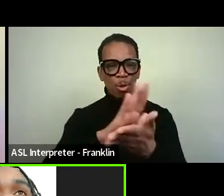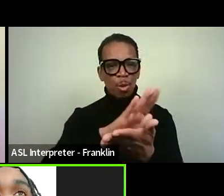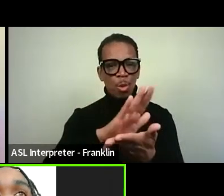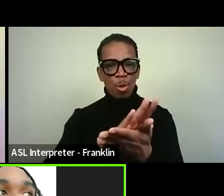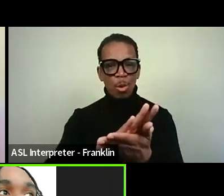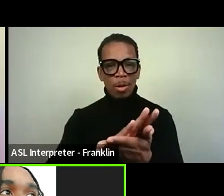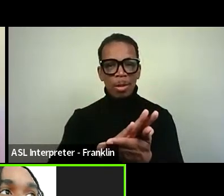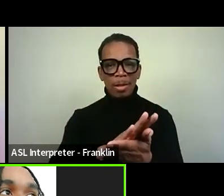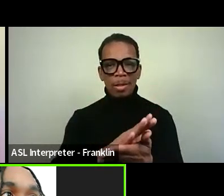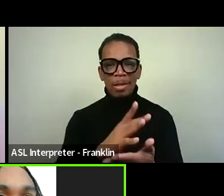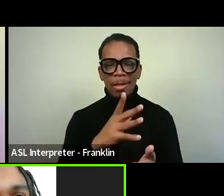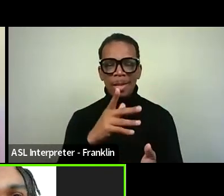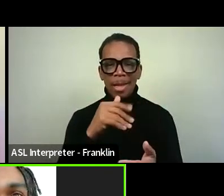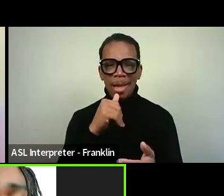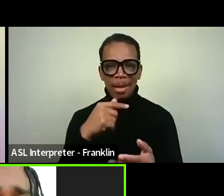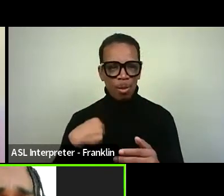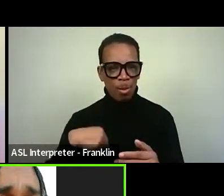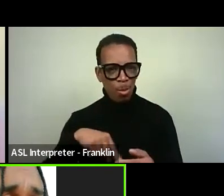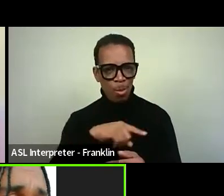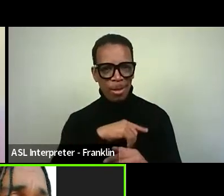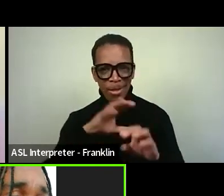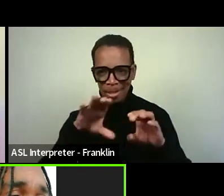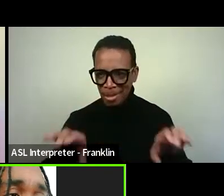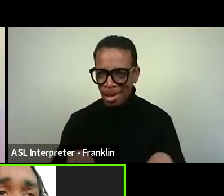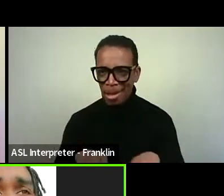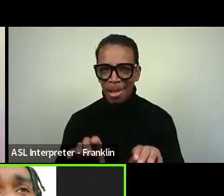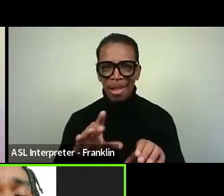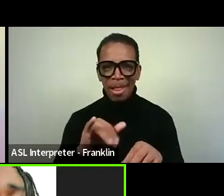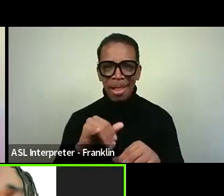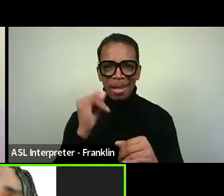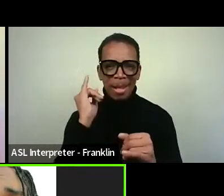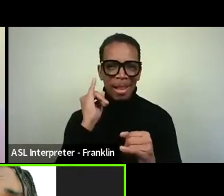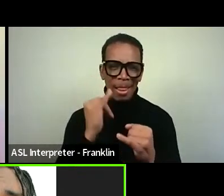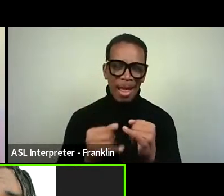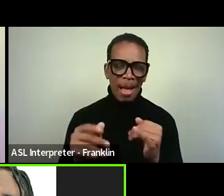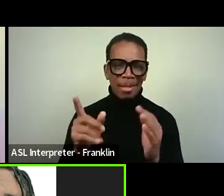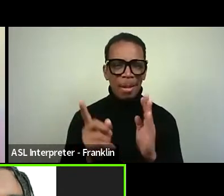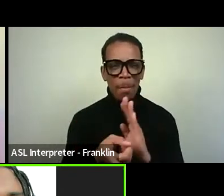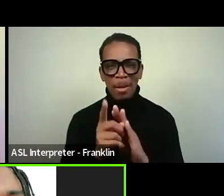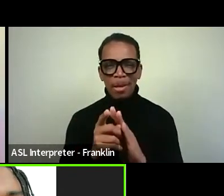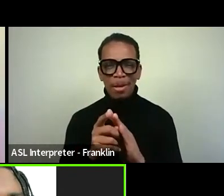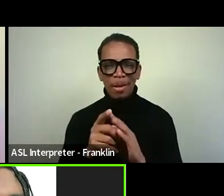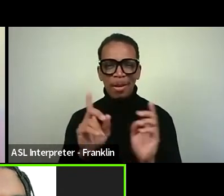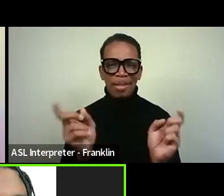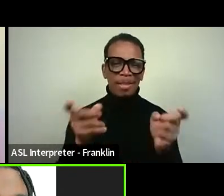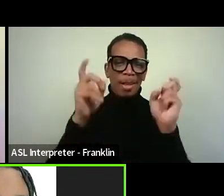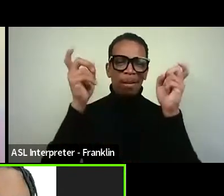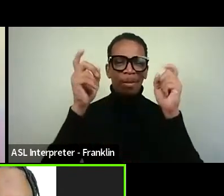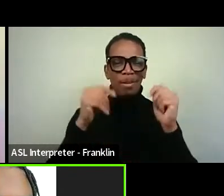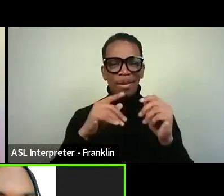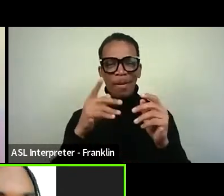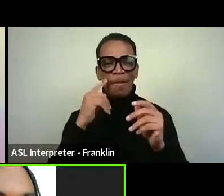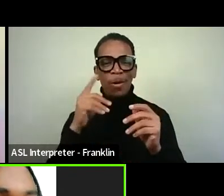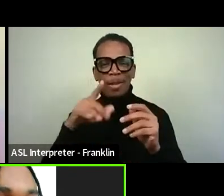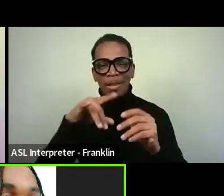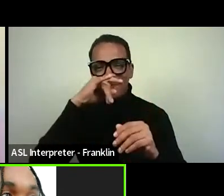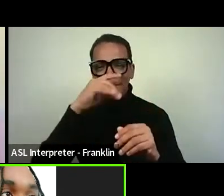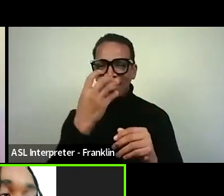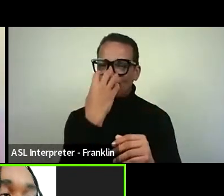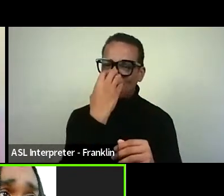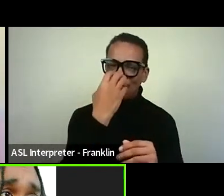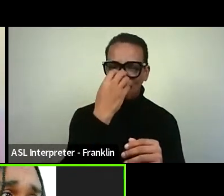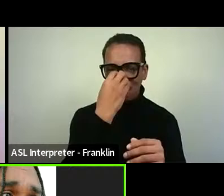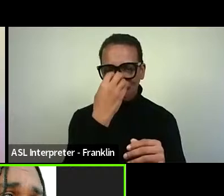street from the school, and us doing like a last minute carnival for the kids and really going out